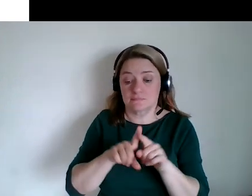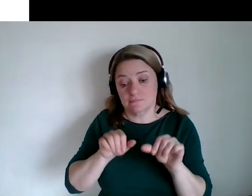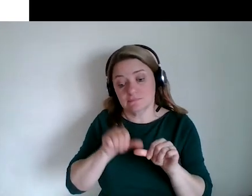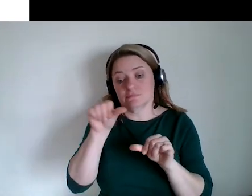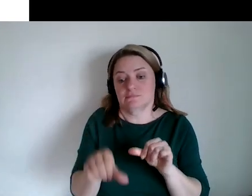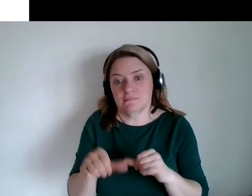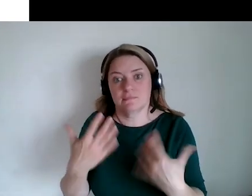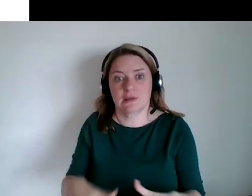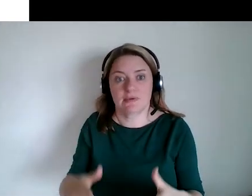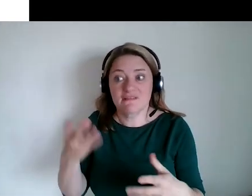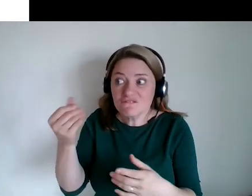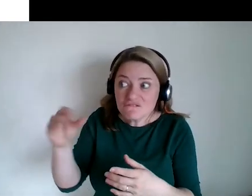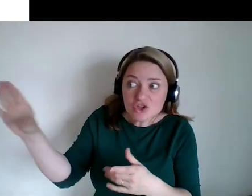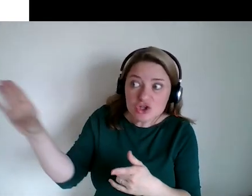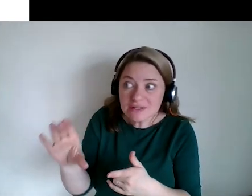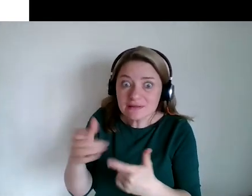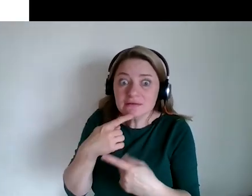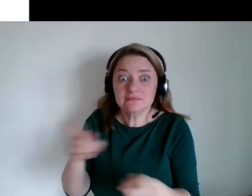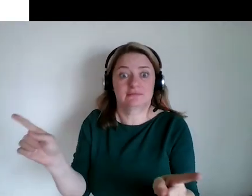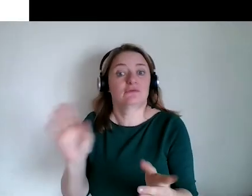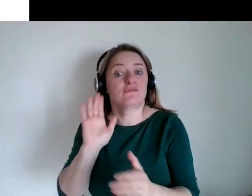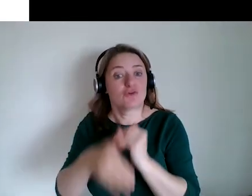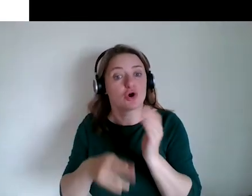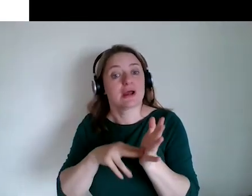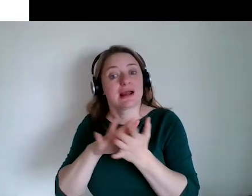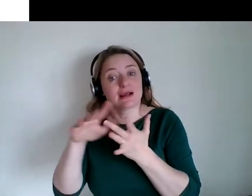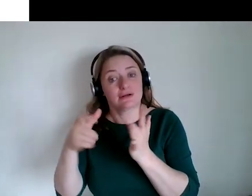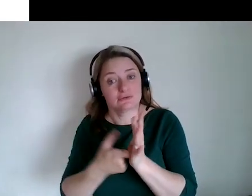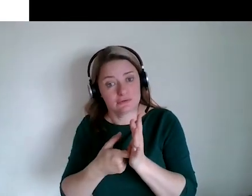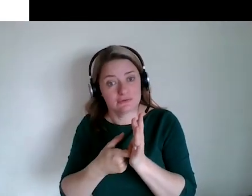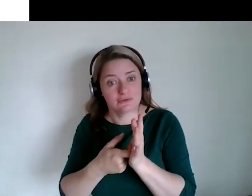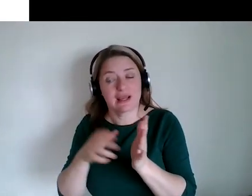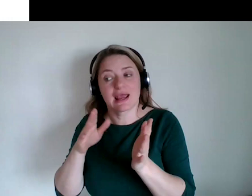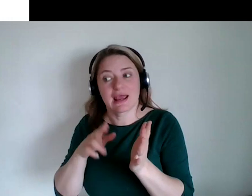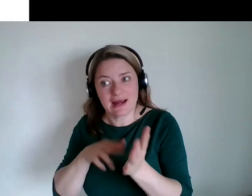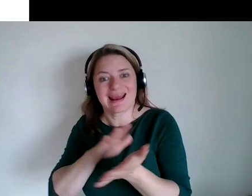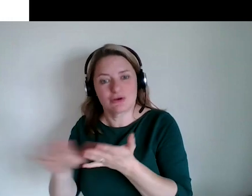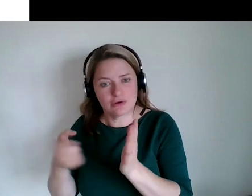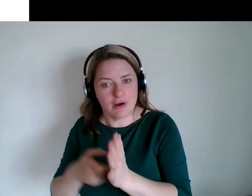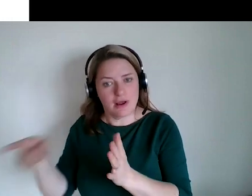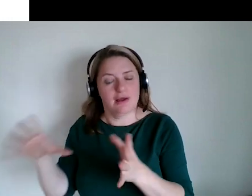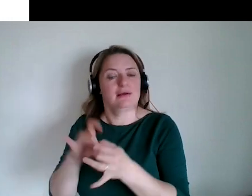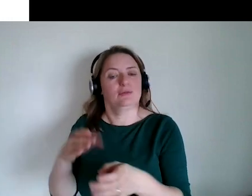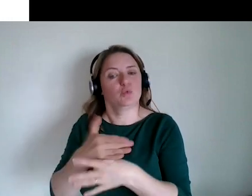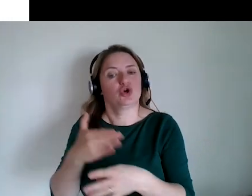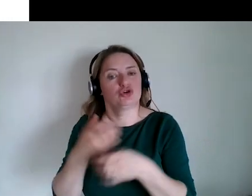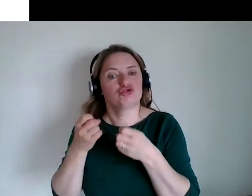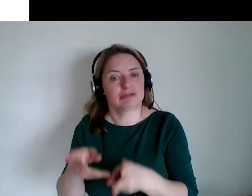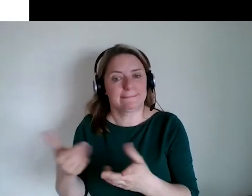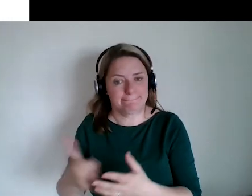funding call for educational research hosted by NIHR Health Services Delivery Research Workstream.